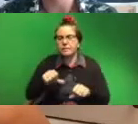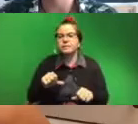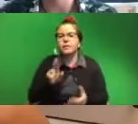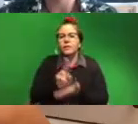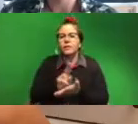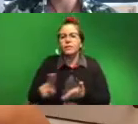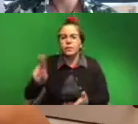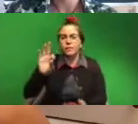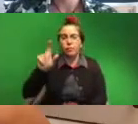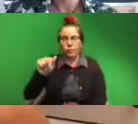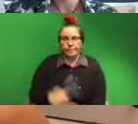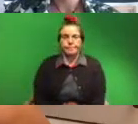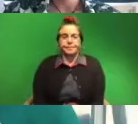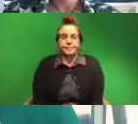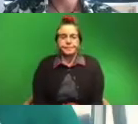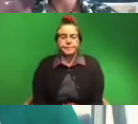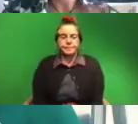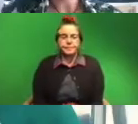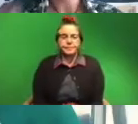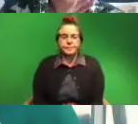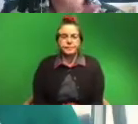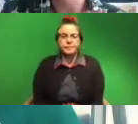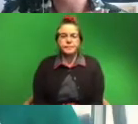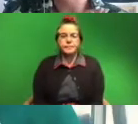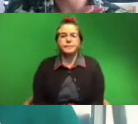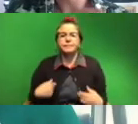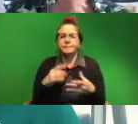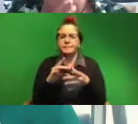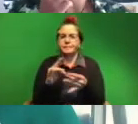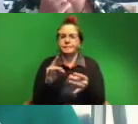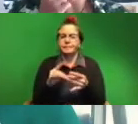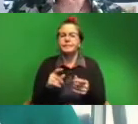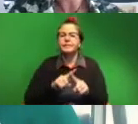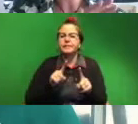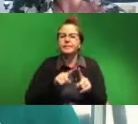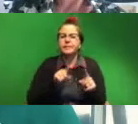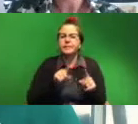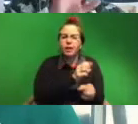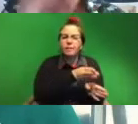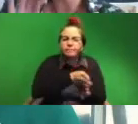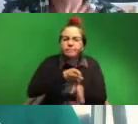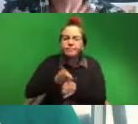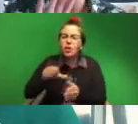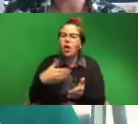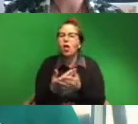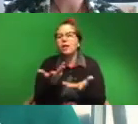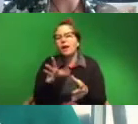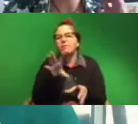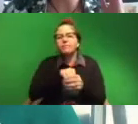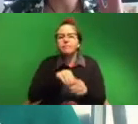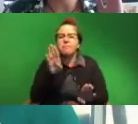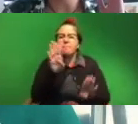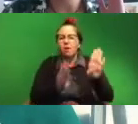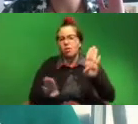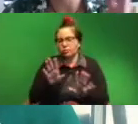University of Florida. Now, when I mentioned that I've had a couple of different jobs, all of them have kind of been around biology, but I've